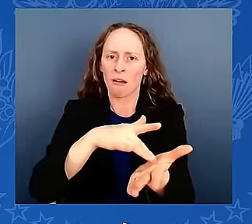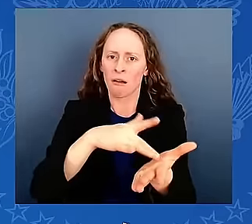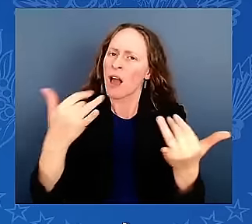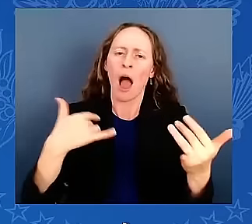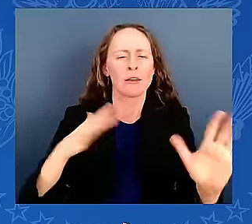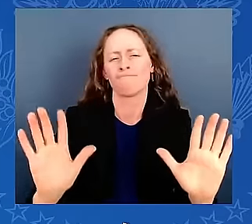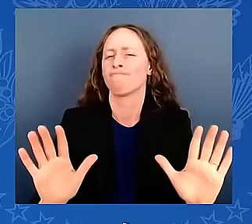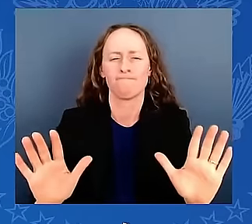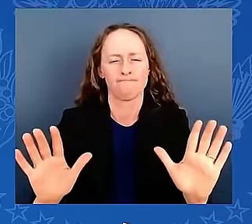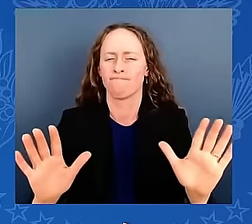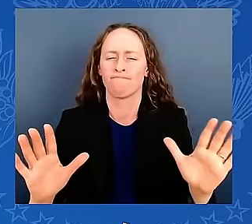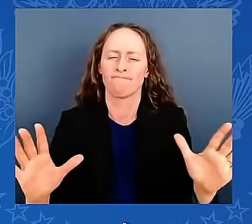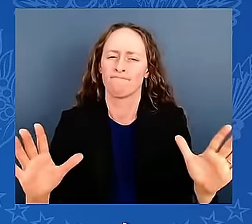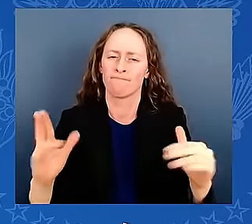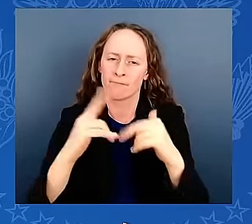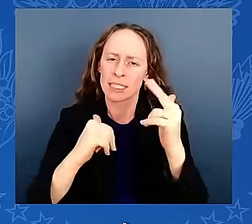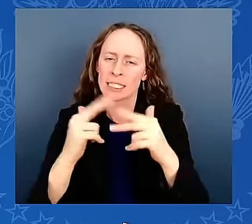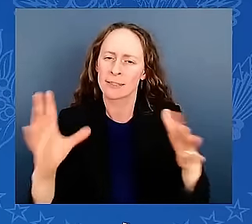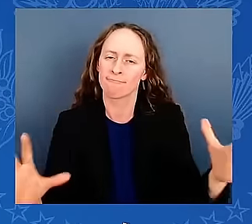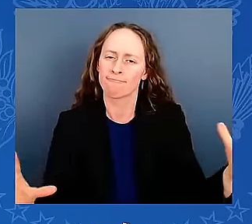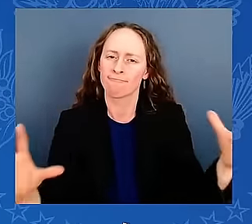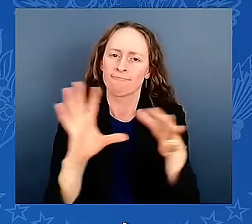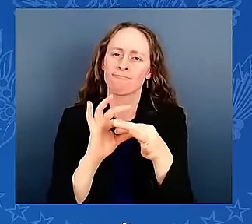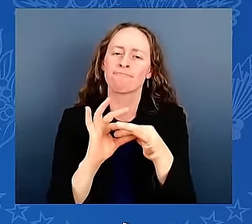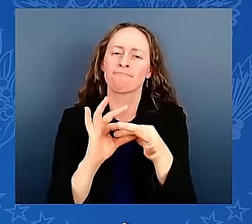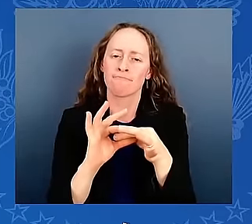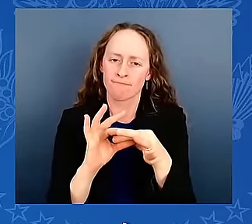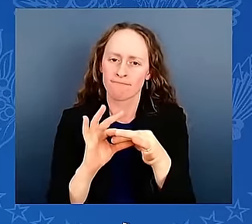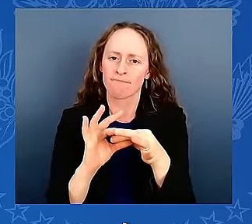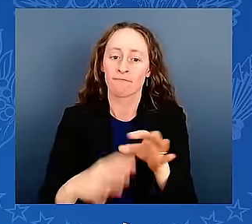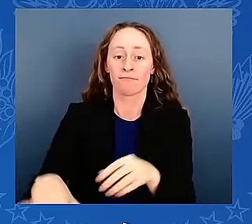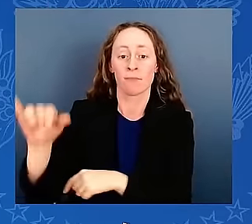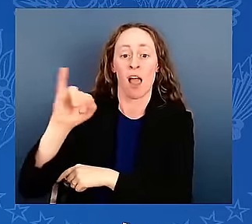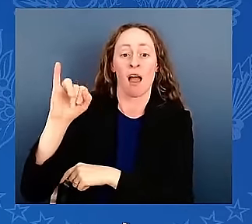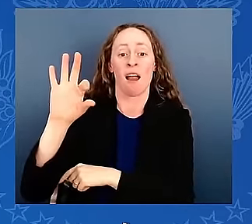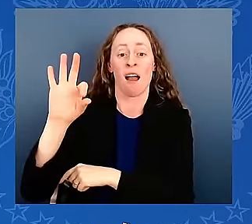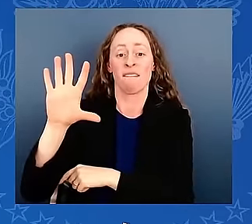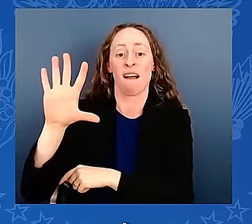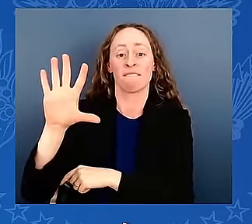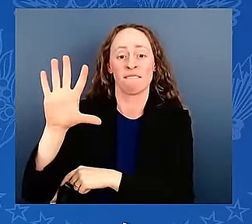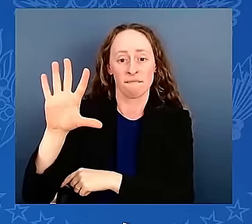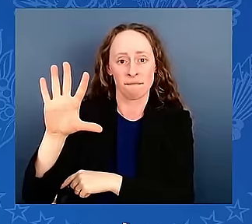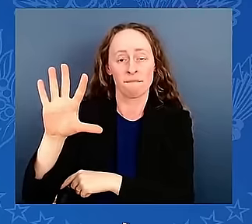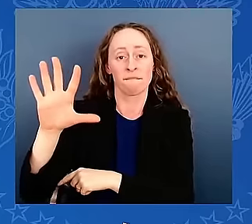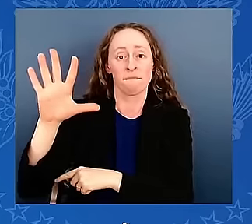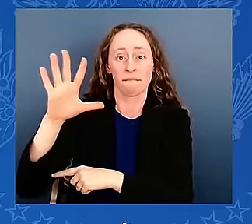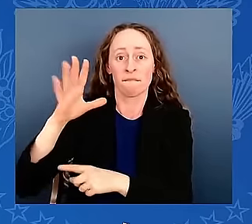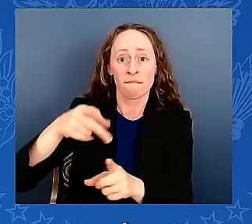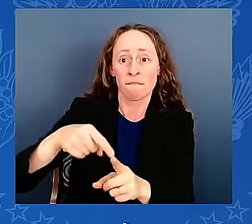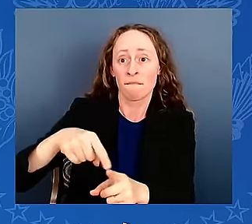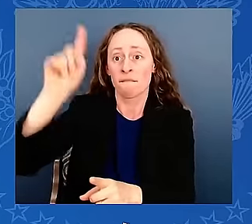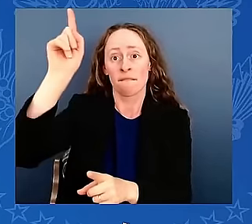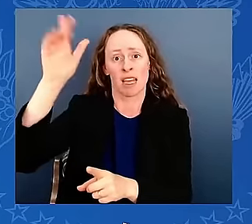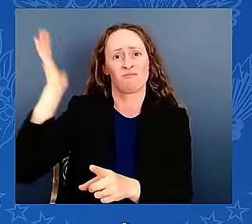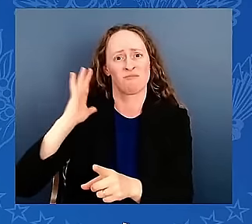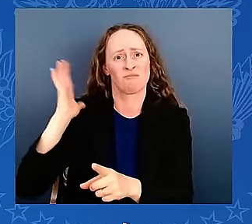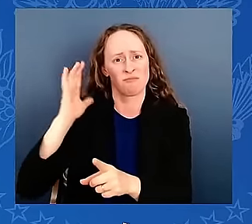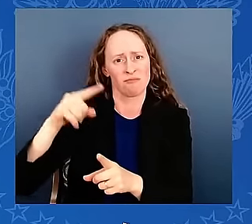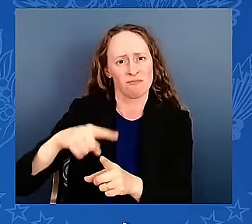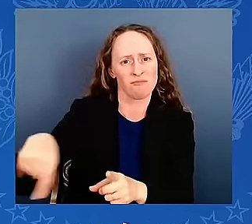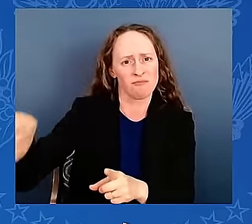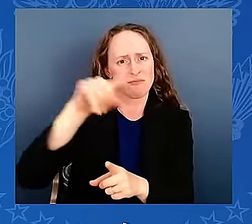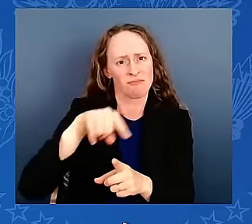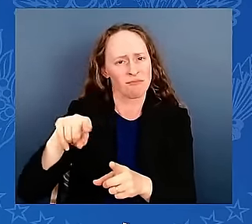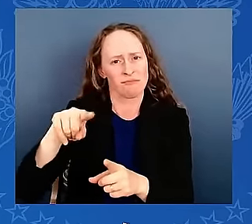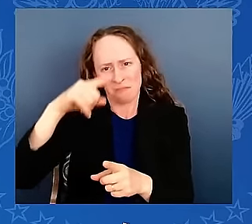runs up through what used to be the black community, divided it, 6 lanes wide, We're going to make sure that the states want it. We're going to be able to pave over the top of that and